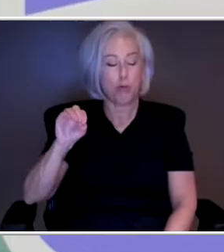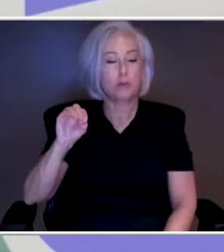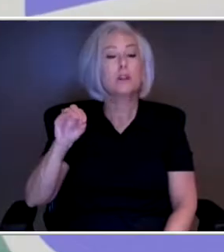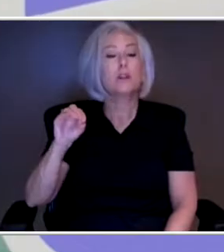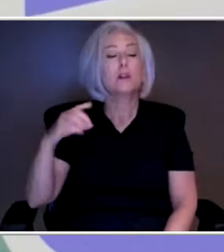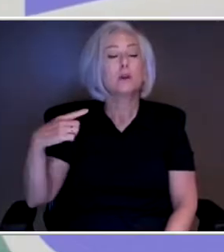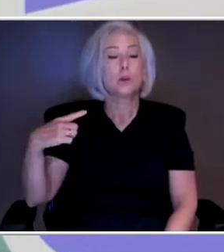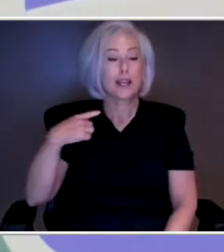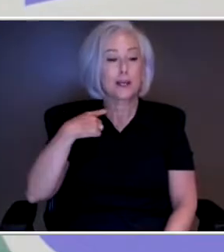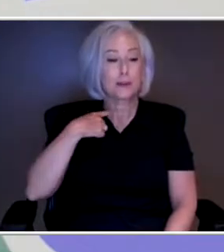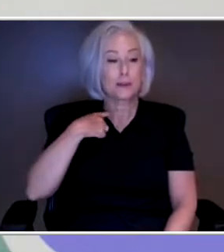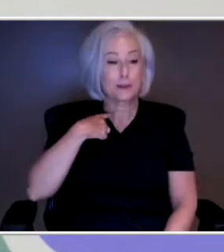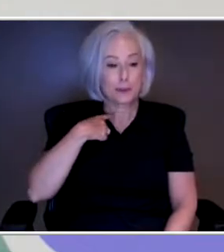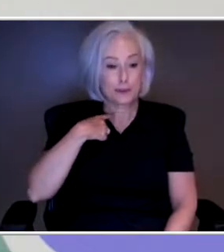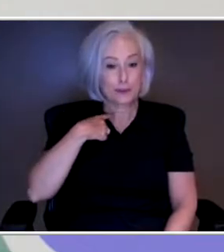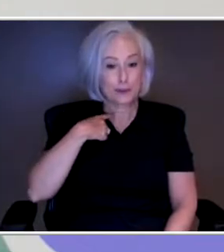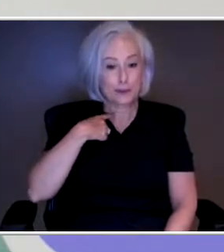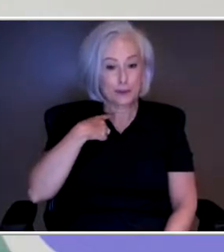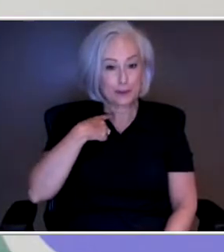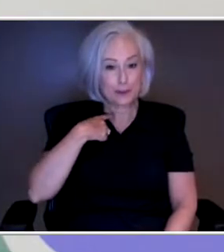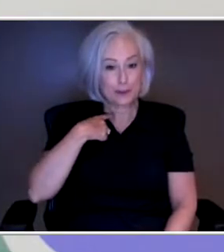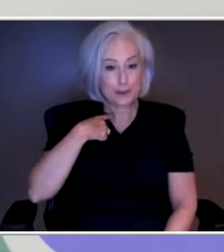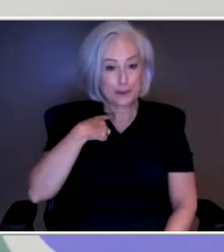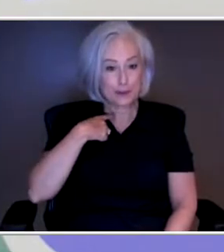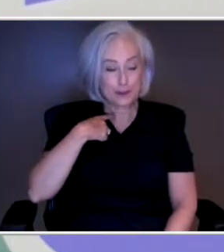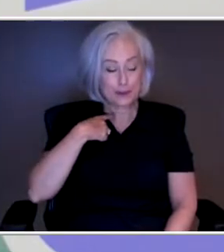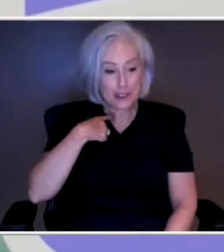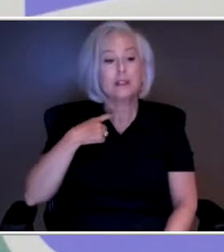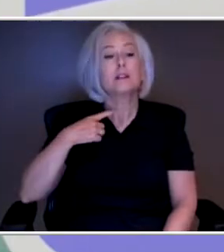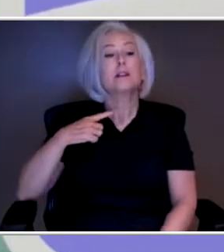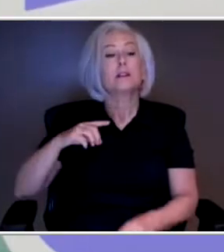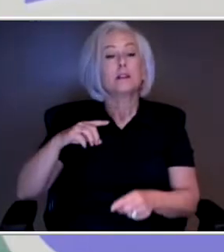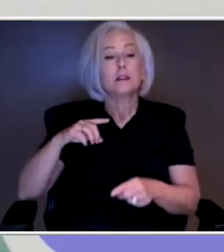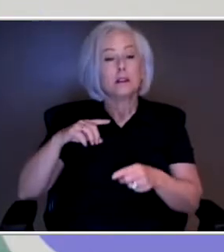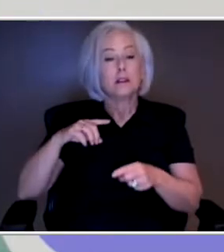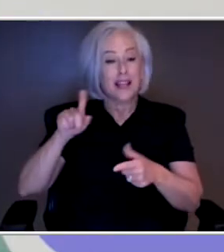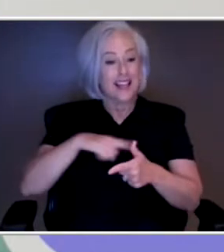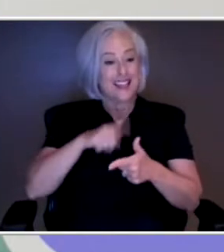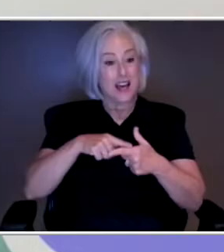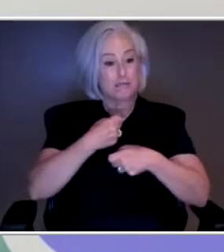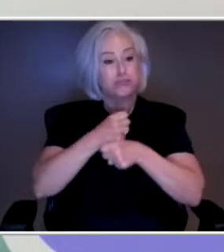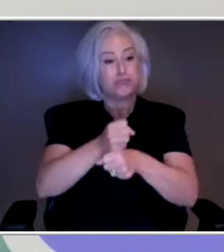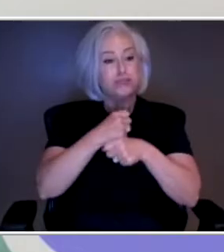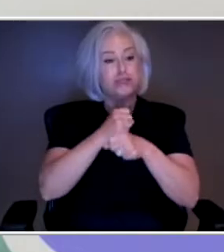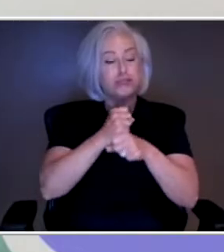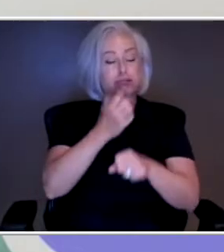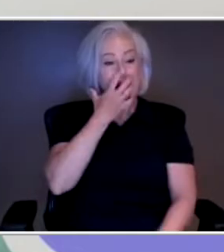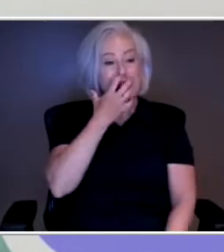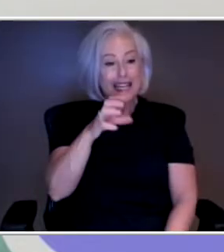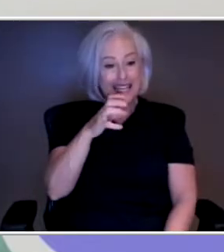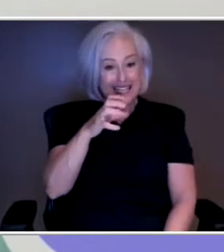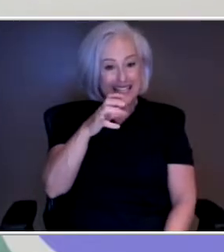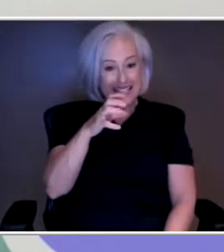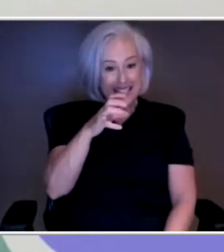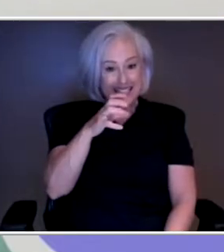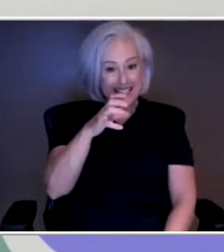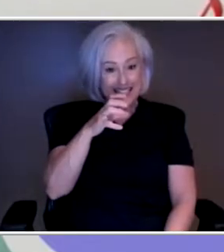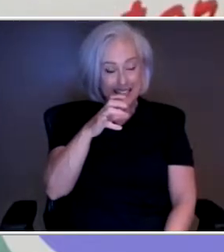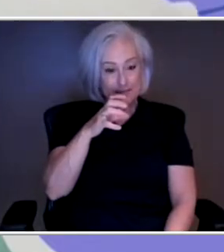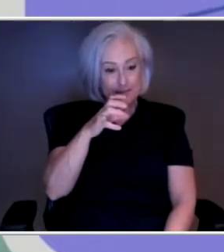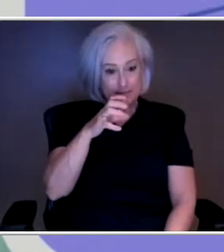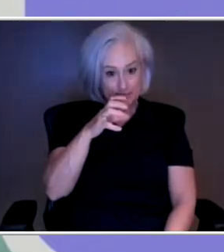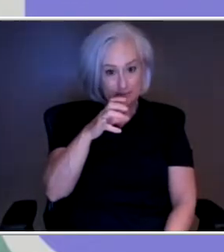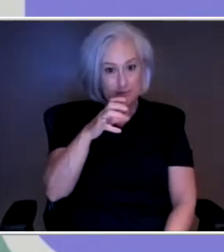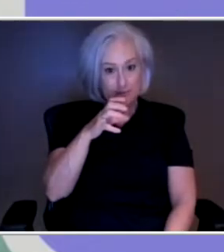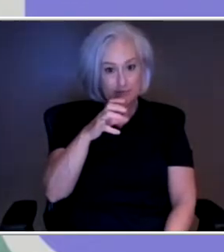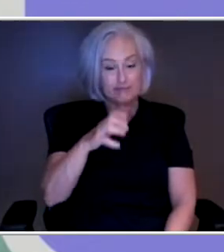that go on with this probe. But the main part is that it generates heat. We position the tip of the probe into